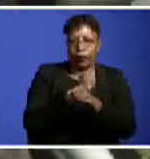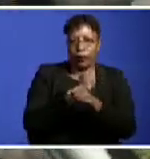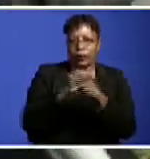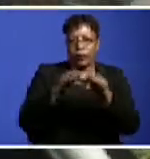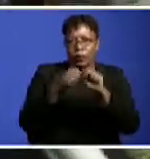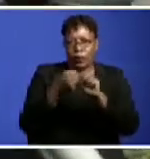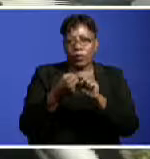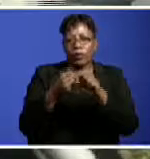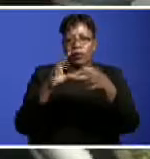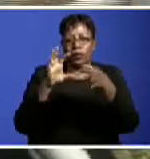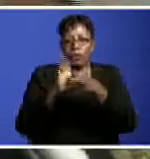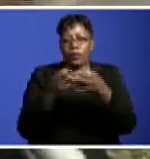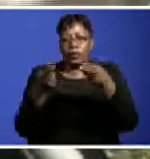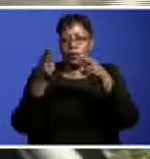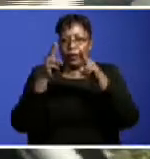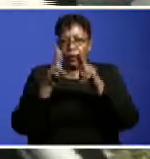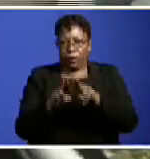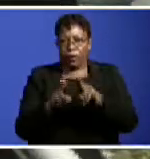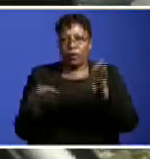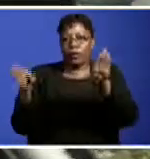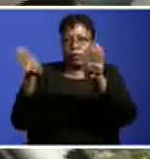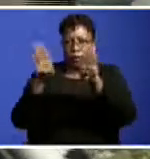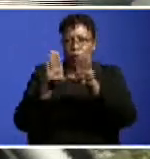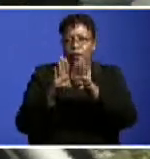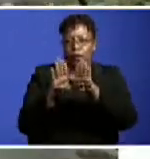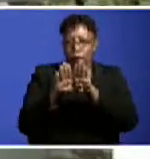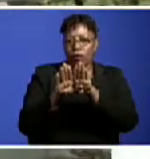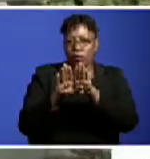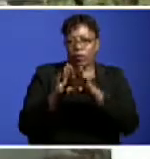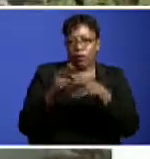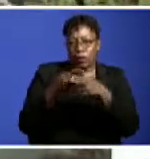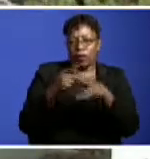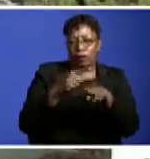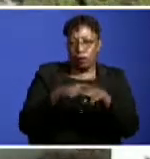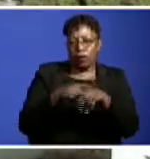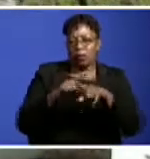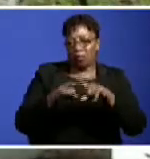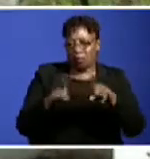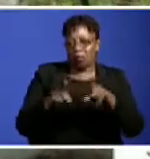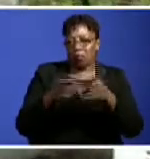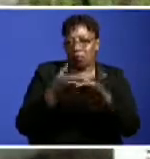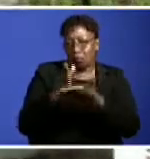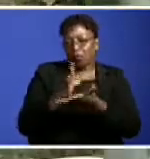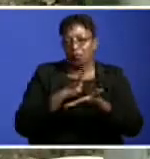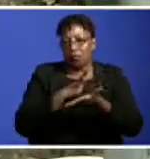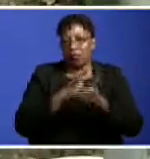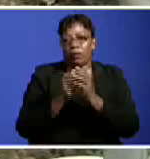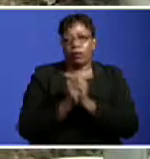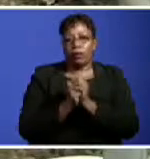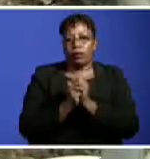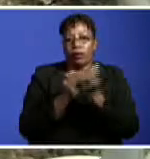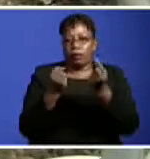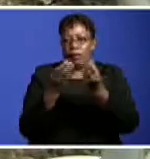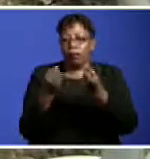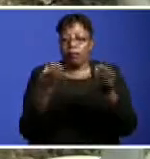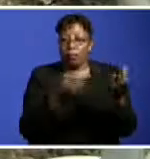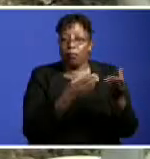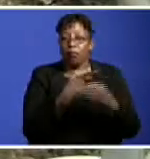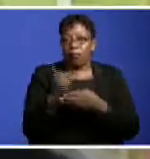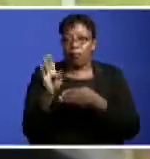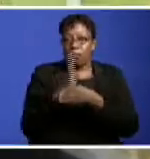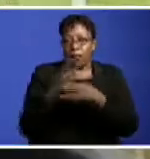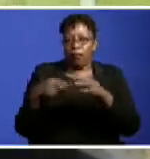so once the lockdowns happened, we kind of shut down for a while. But it's been good. Although for many of them business is picking